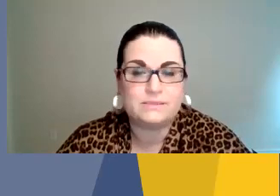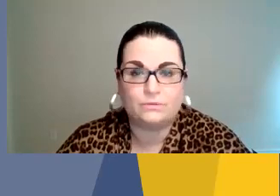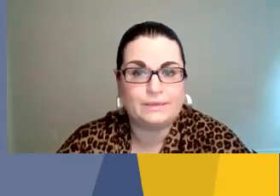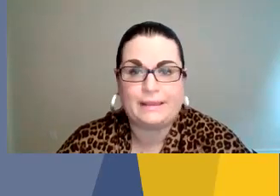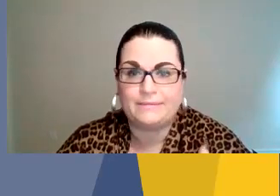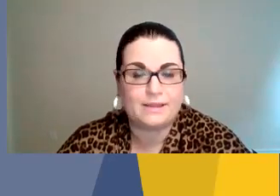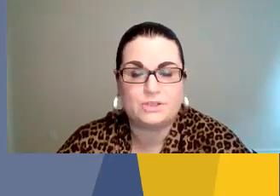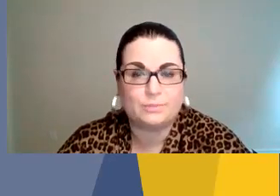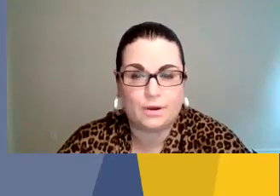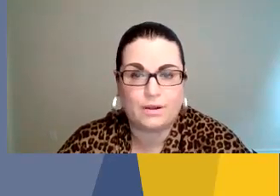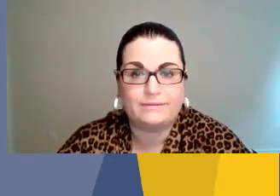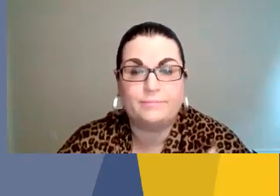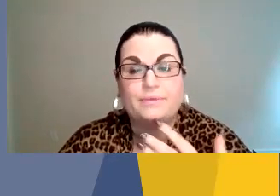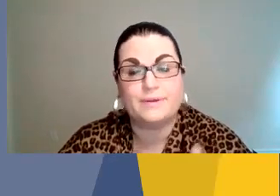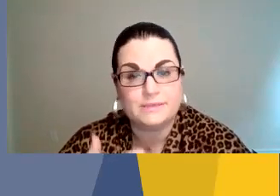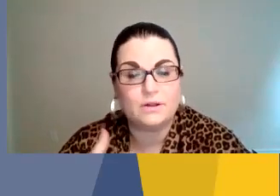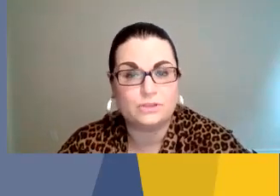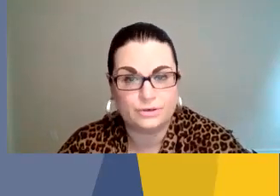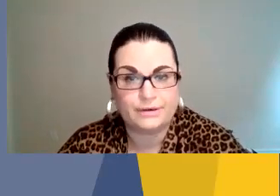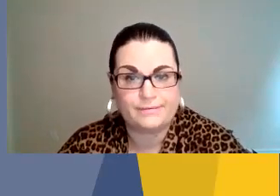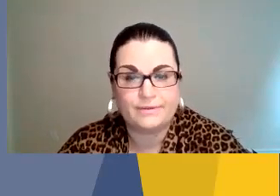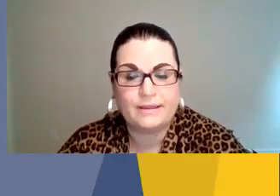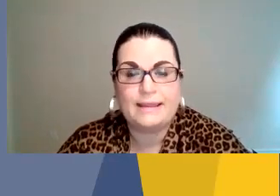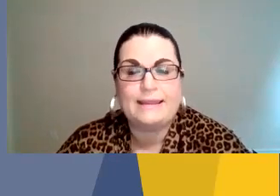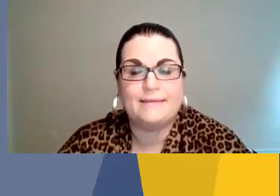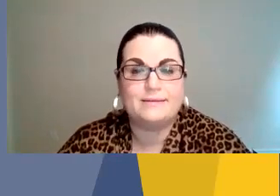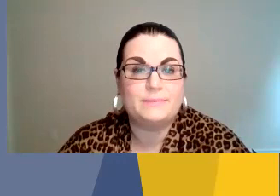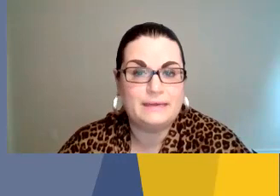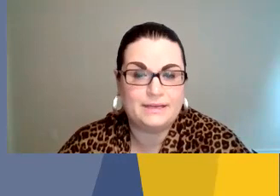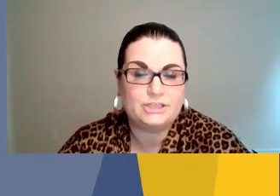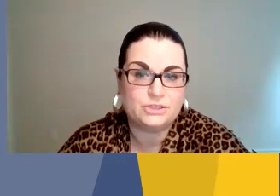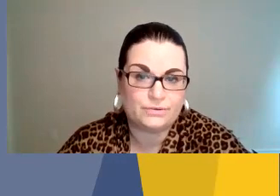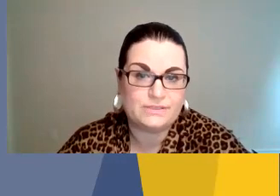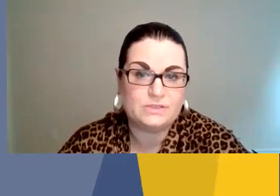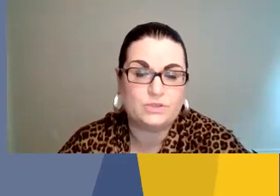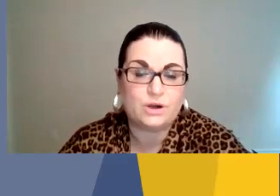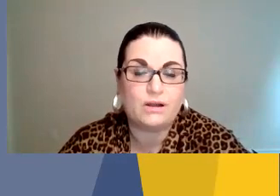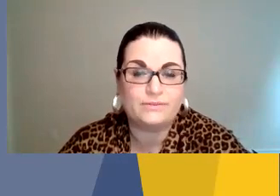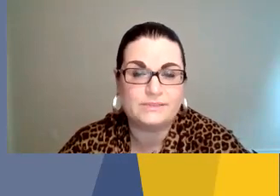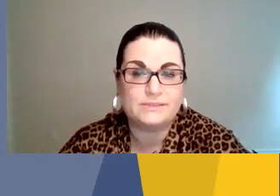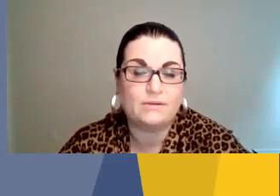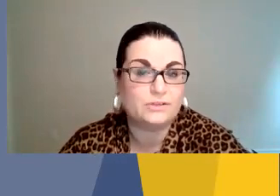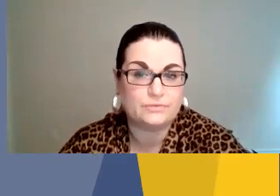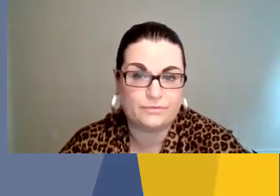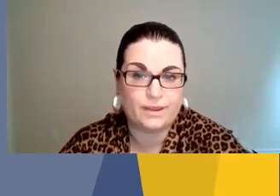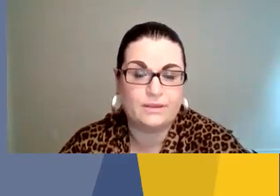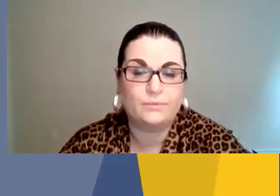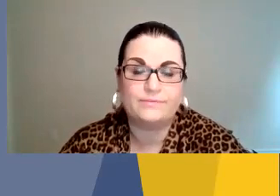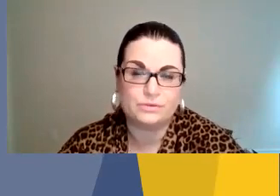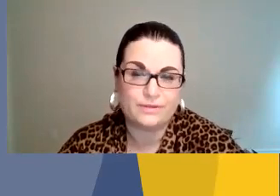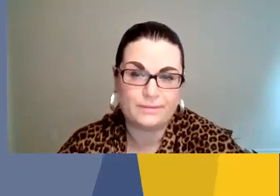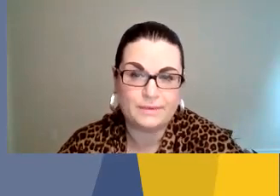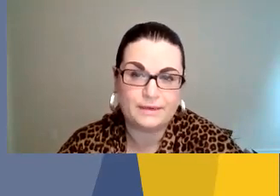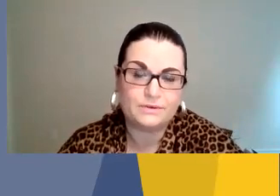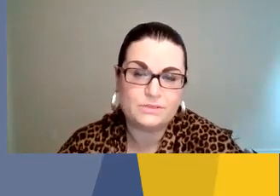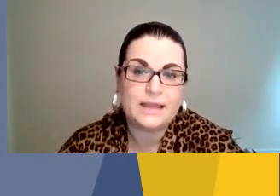you absolutely can. That is your prerogative. But there is an alternative, and that is mediation services, which our office offers for free. We